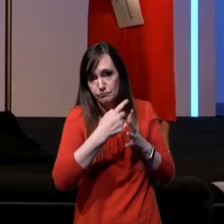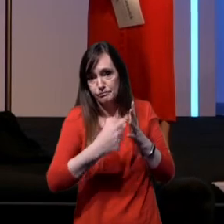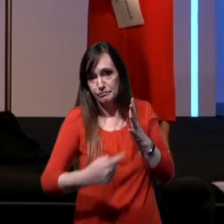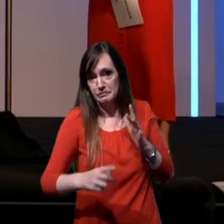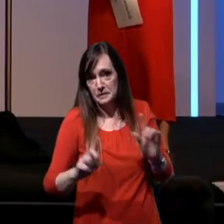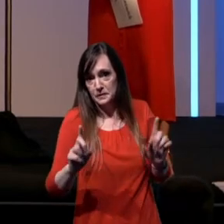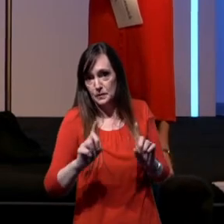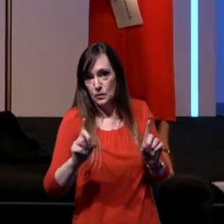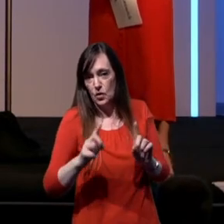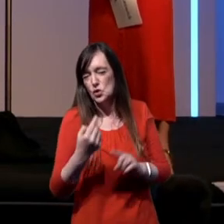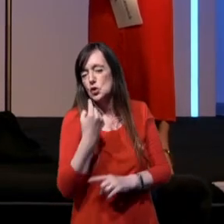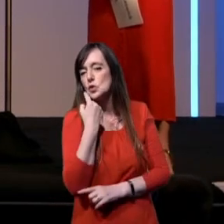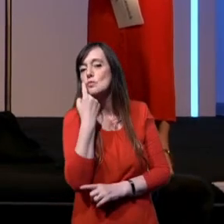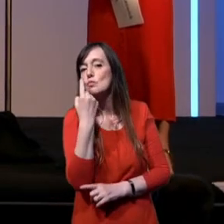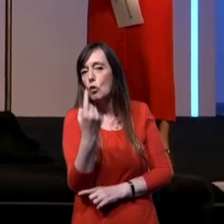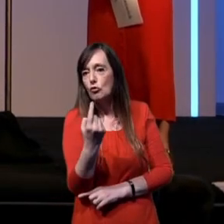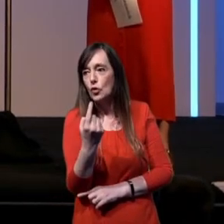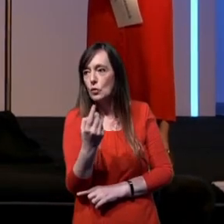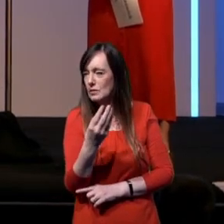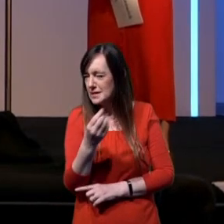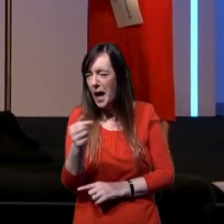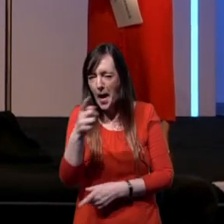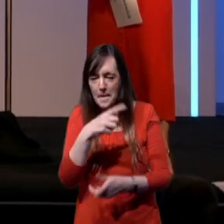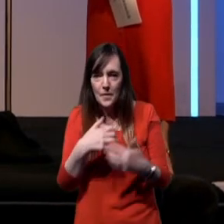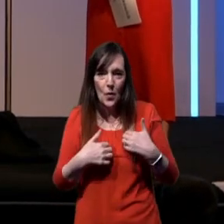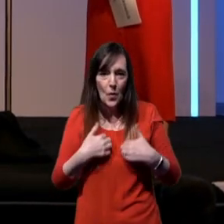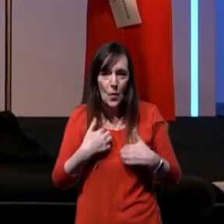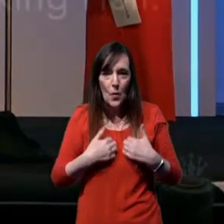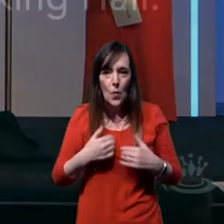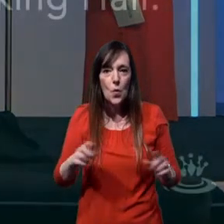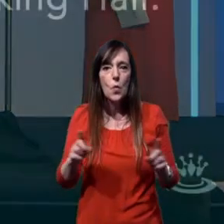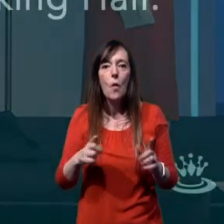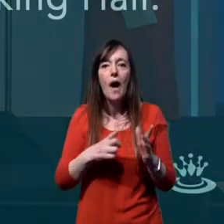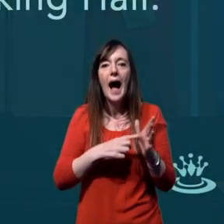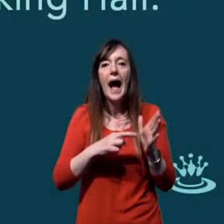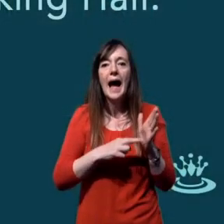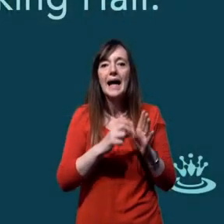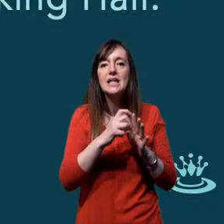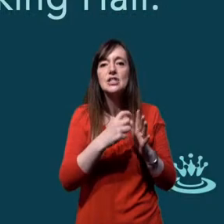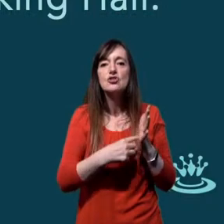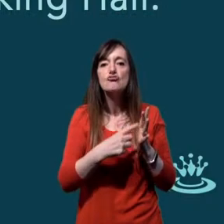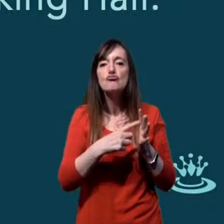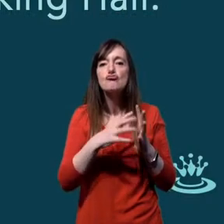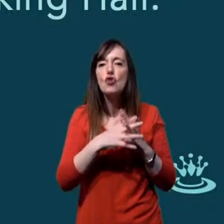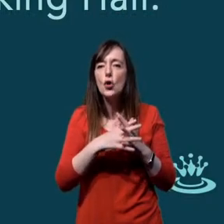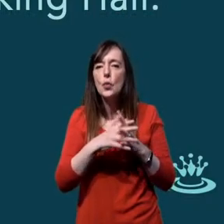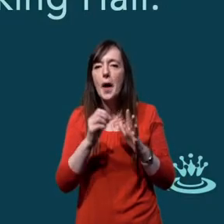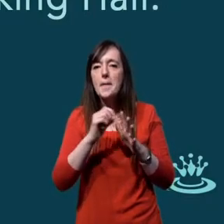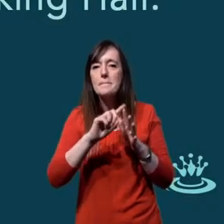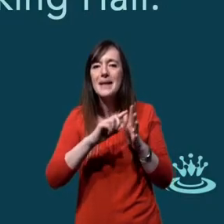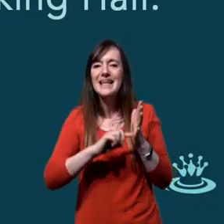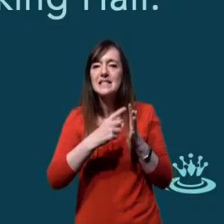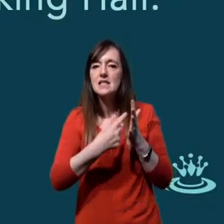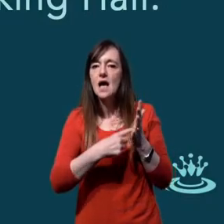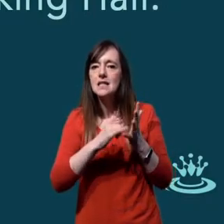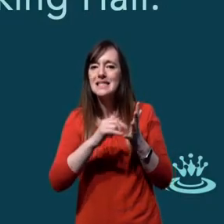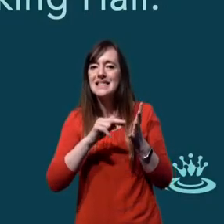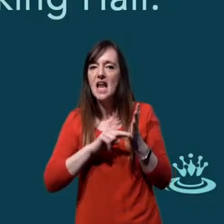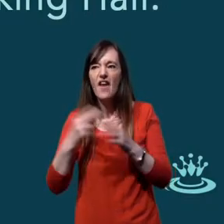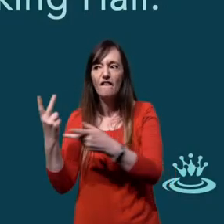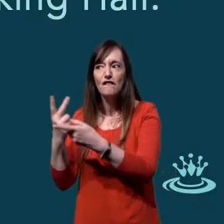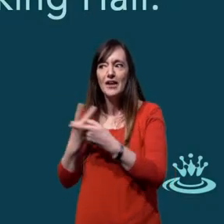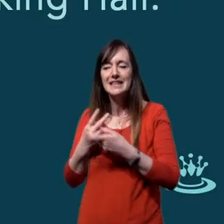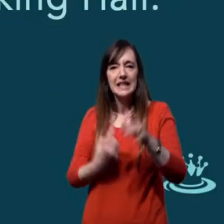know that many people are particularly excited about Andrew Peterson's second visit to the Keswick Convention. Andrew